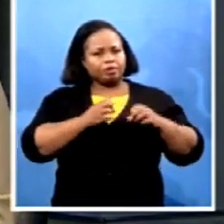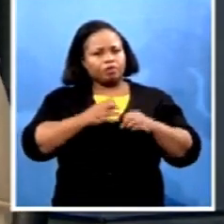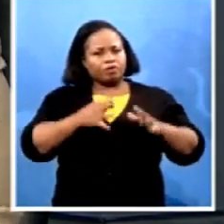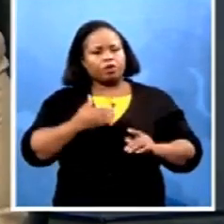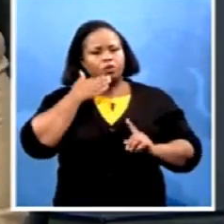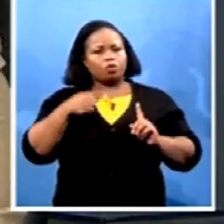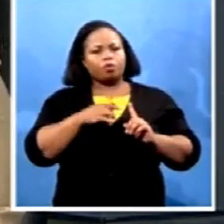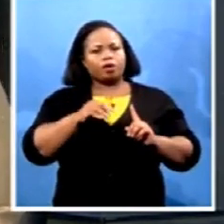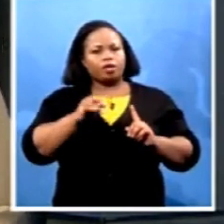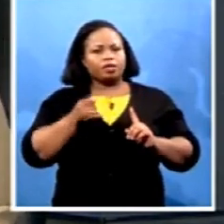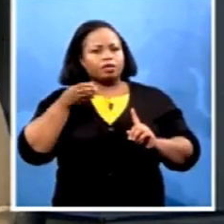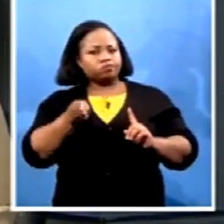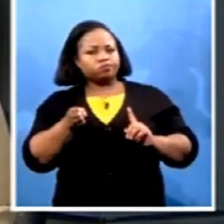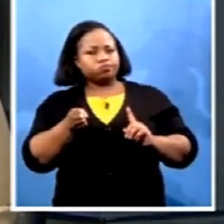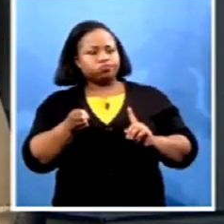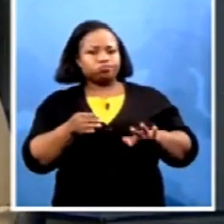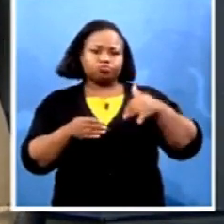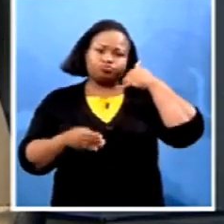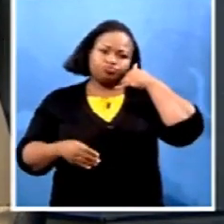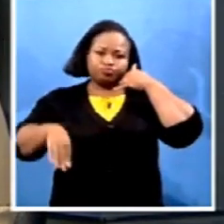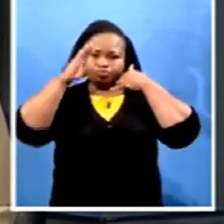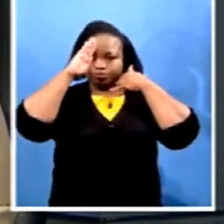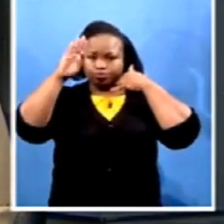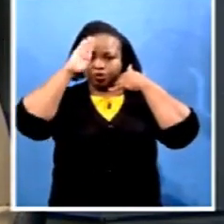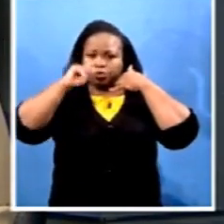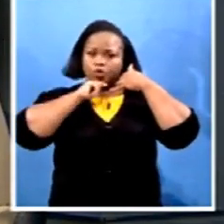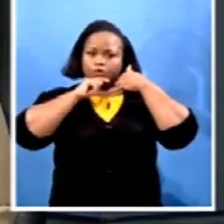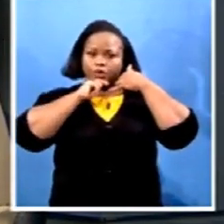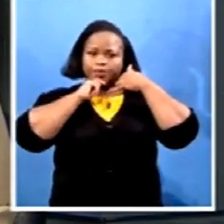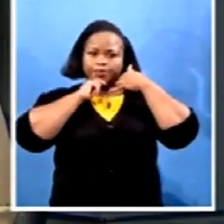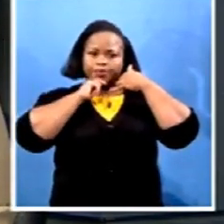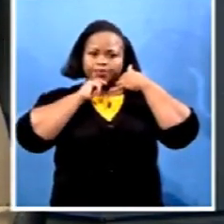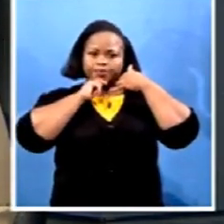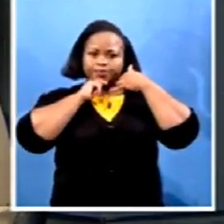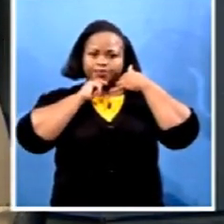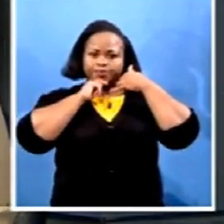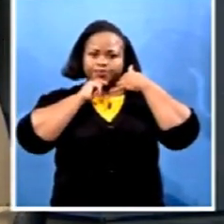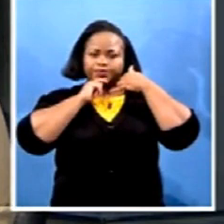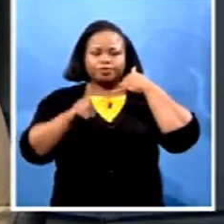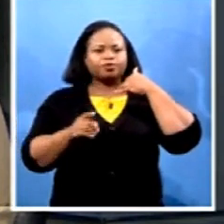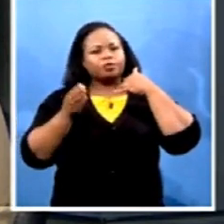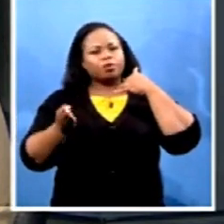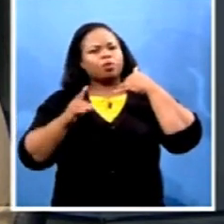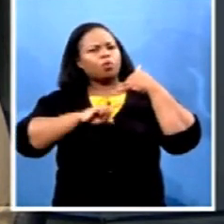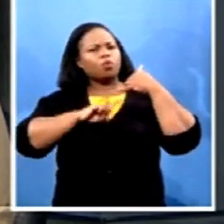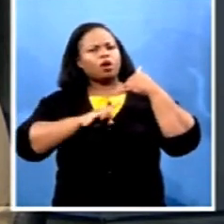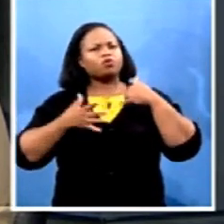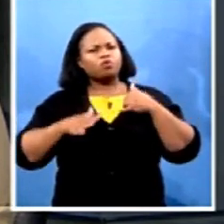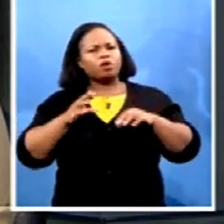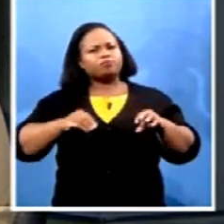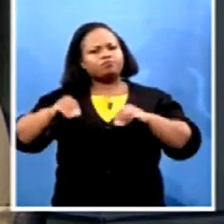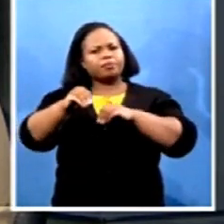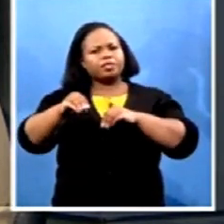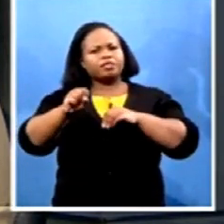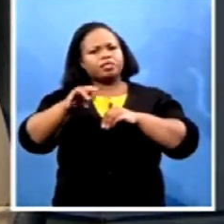line. A very good morning to you, Mr. Mabusela. What's the main basis that you want Health MEC Sindiswa Gomba to be